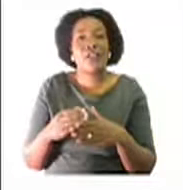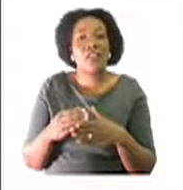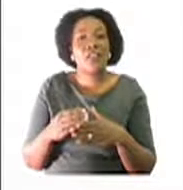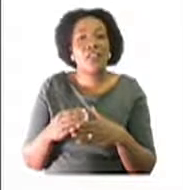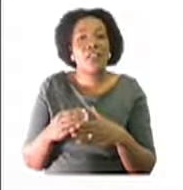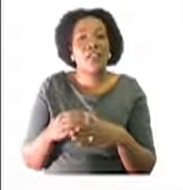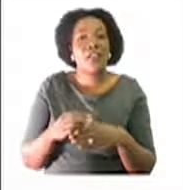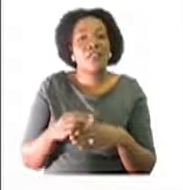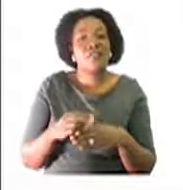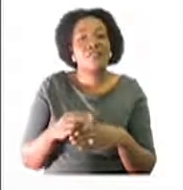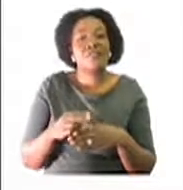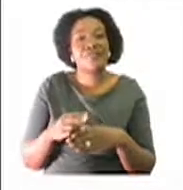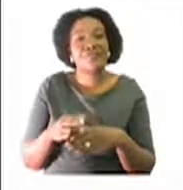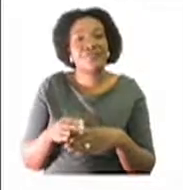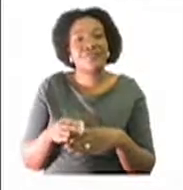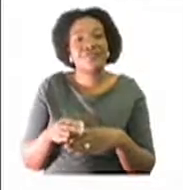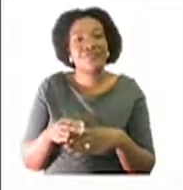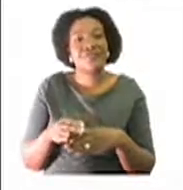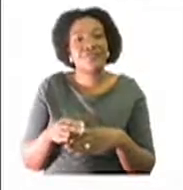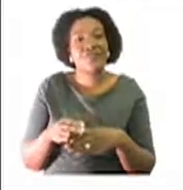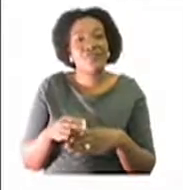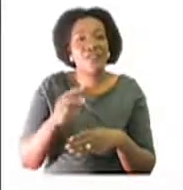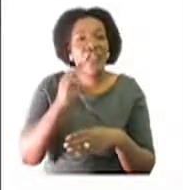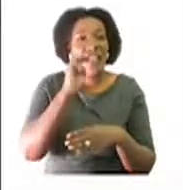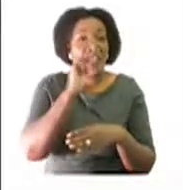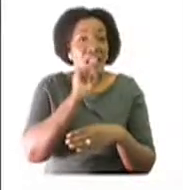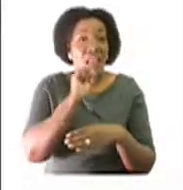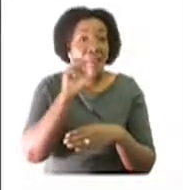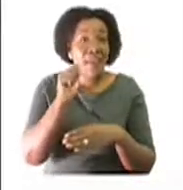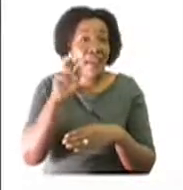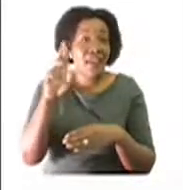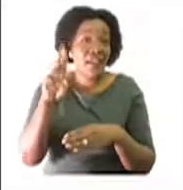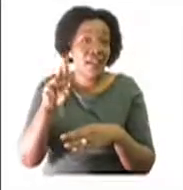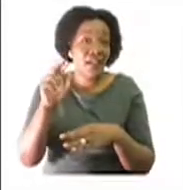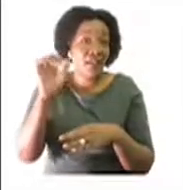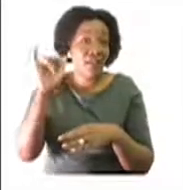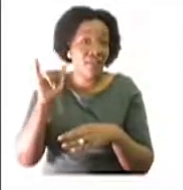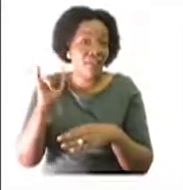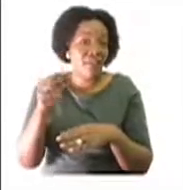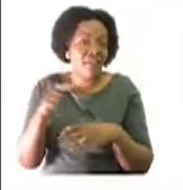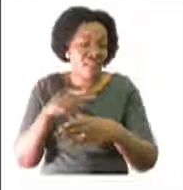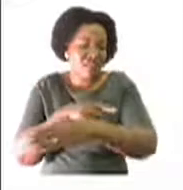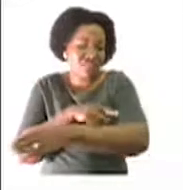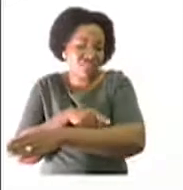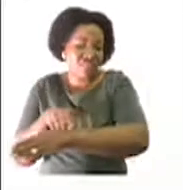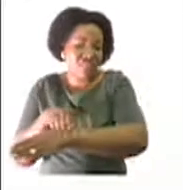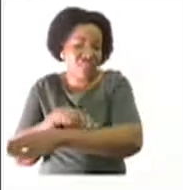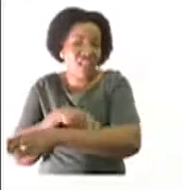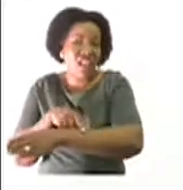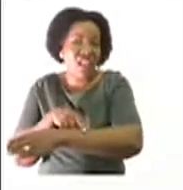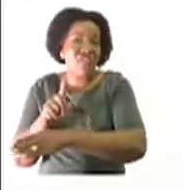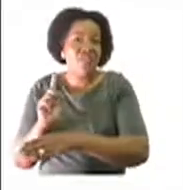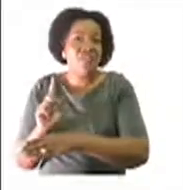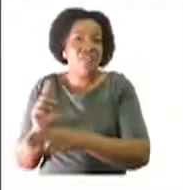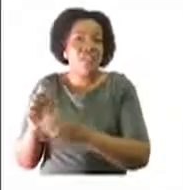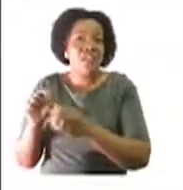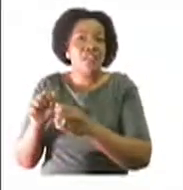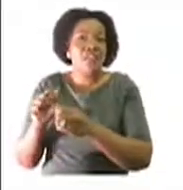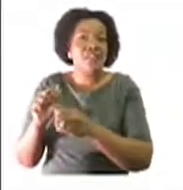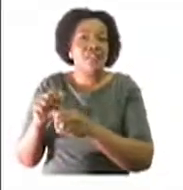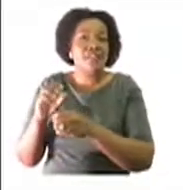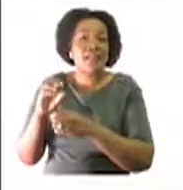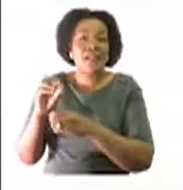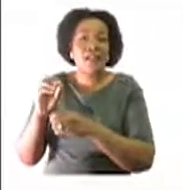have, and had. Fill in the blanks with has, have, or had. Let us look at number